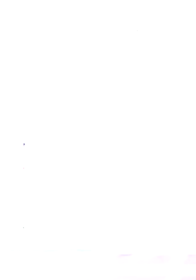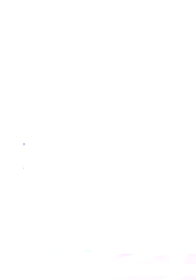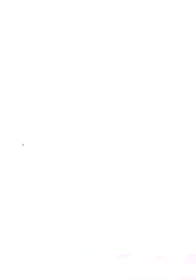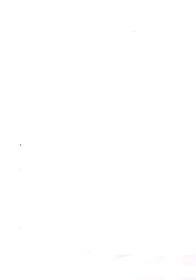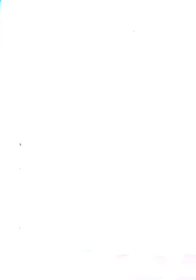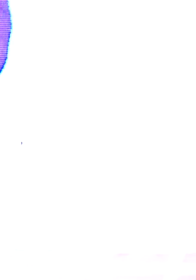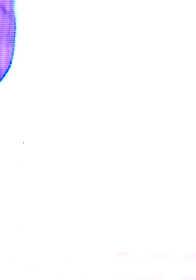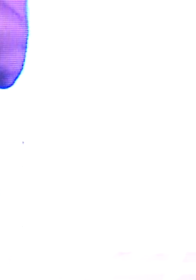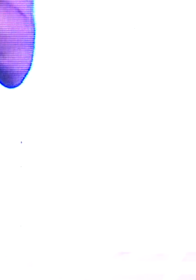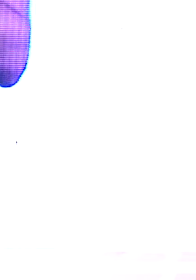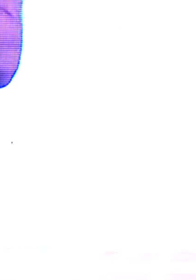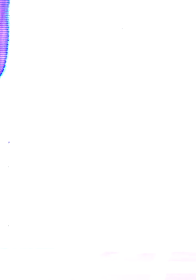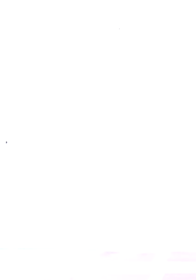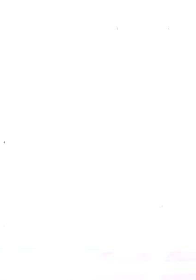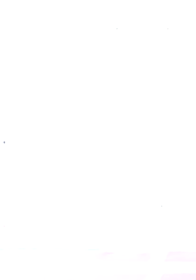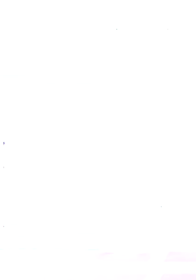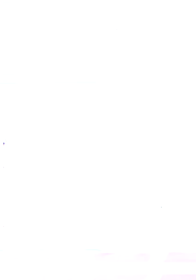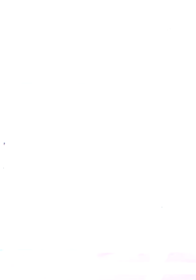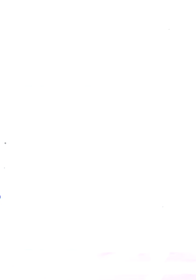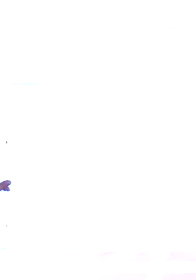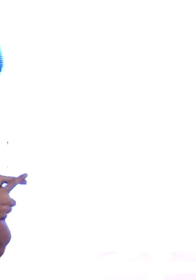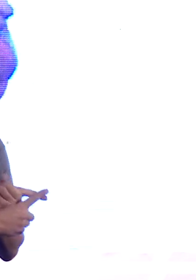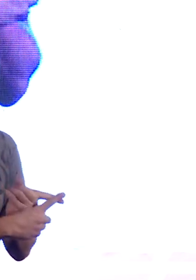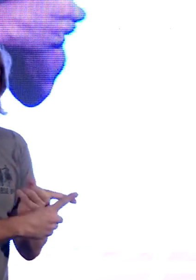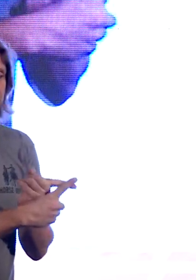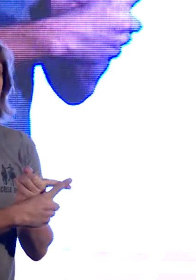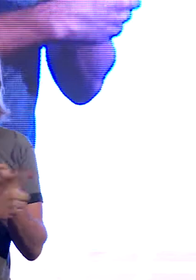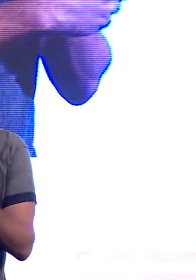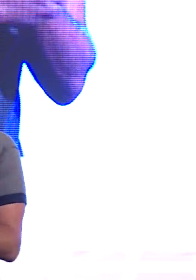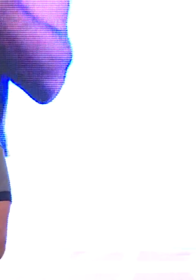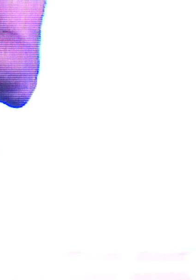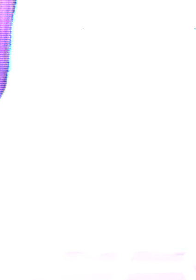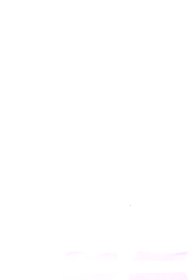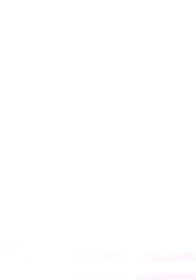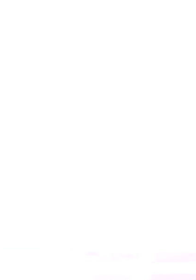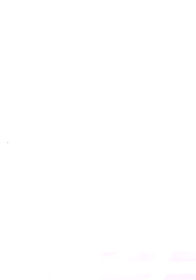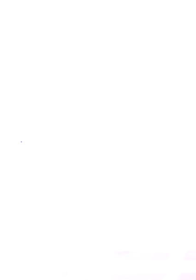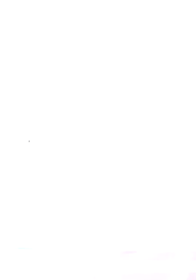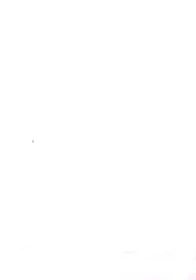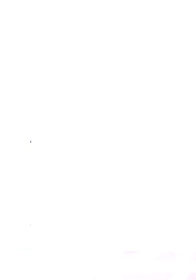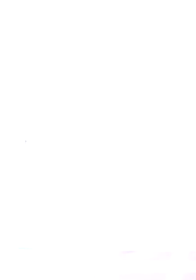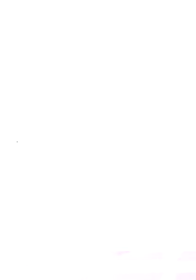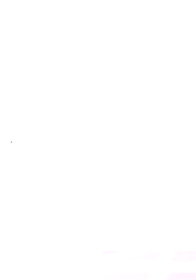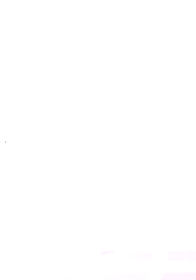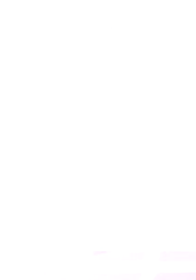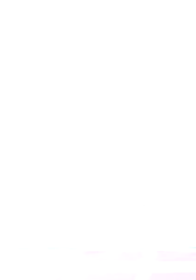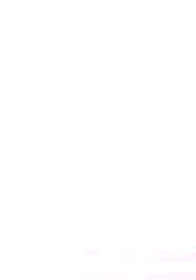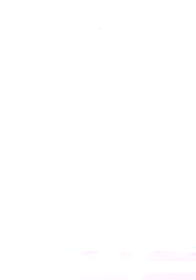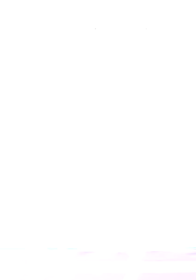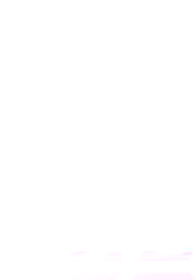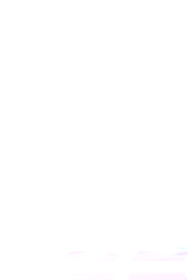in a minute, is what are your dreams? If these people are dream whisperers and we are in service, which we